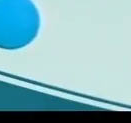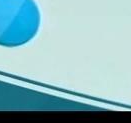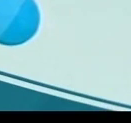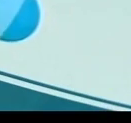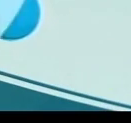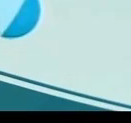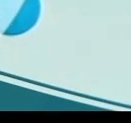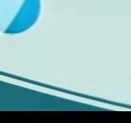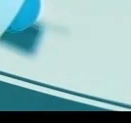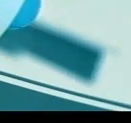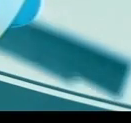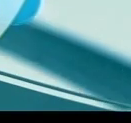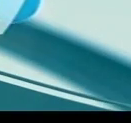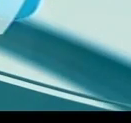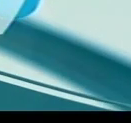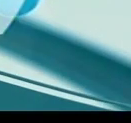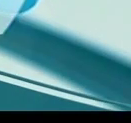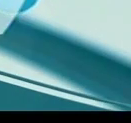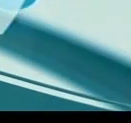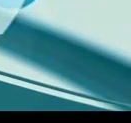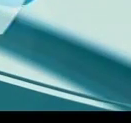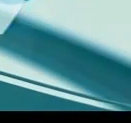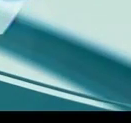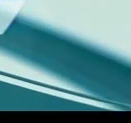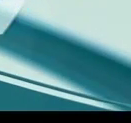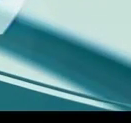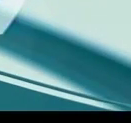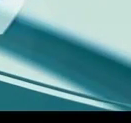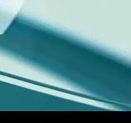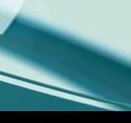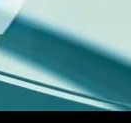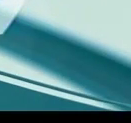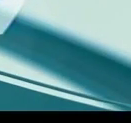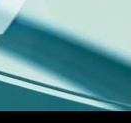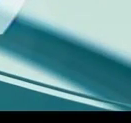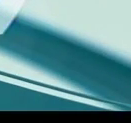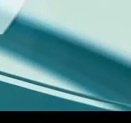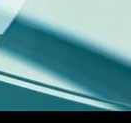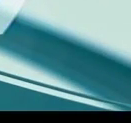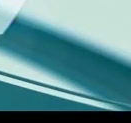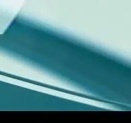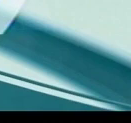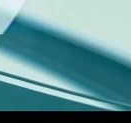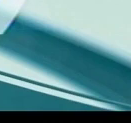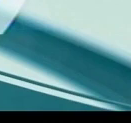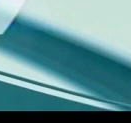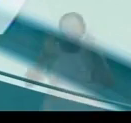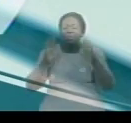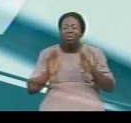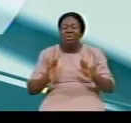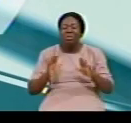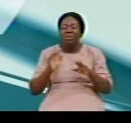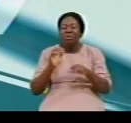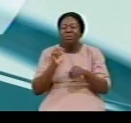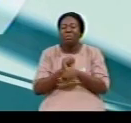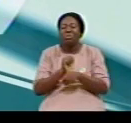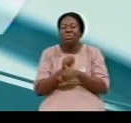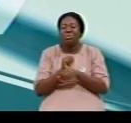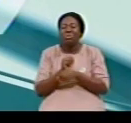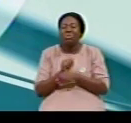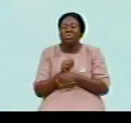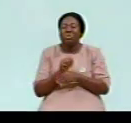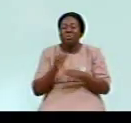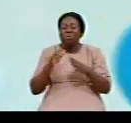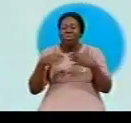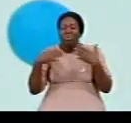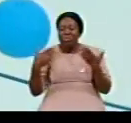of mercy open. Let my heaven of miracles open. Let my heaven of marvelous